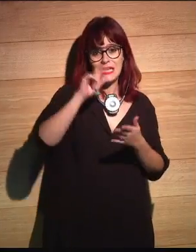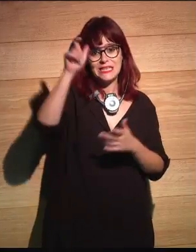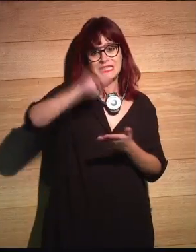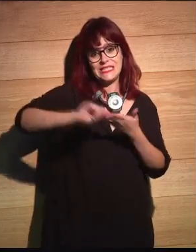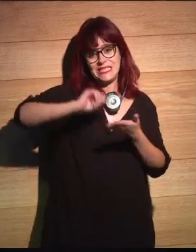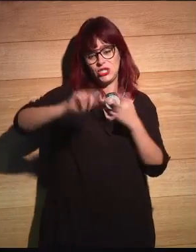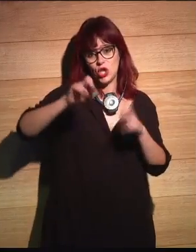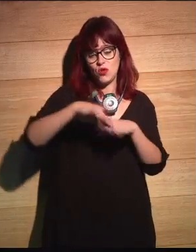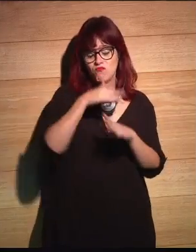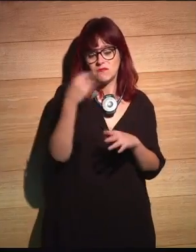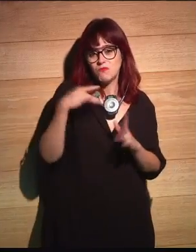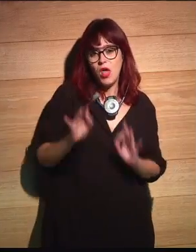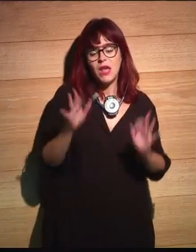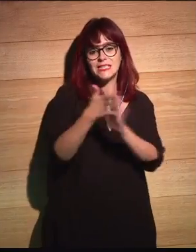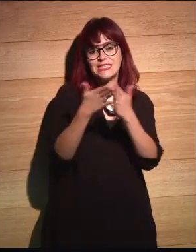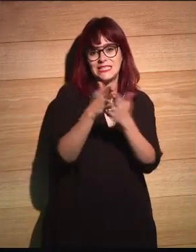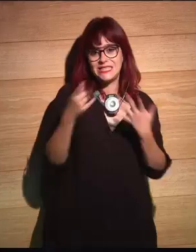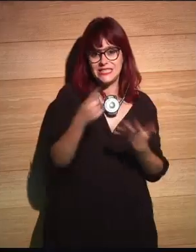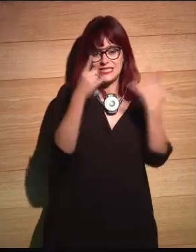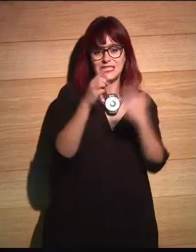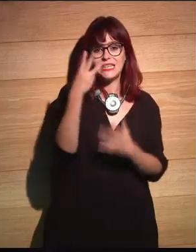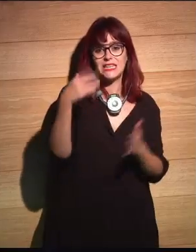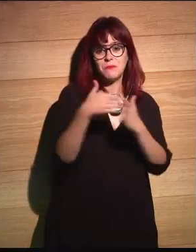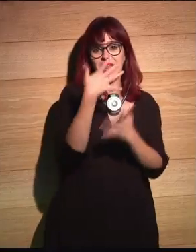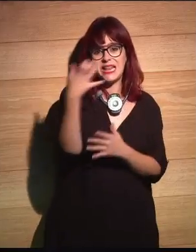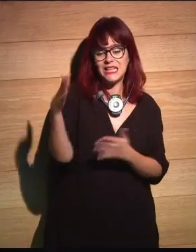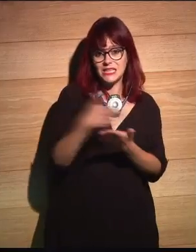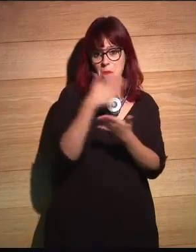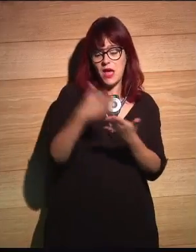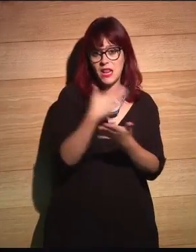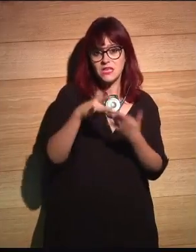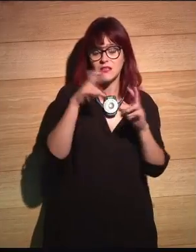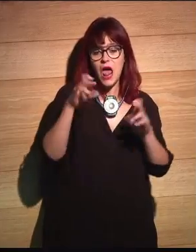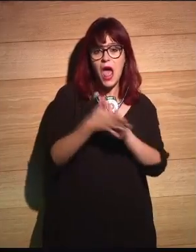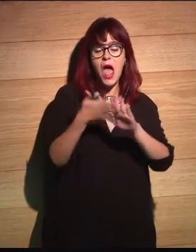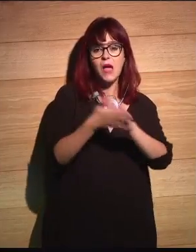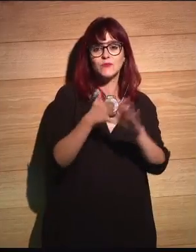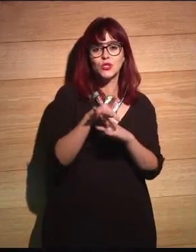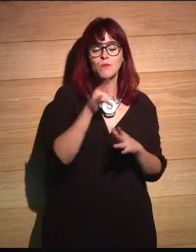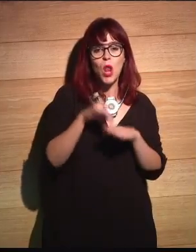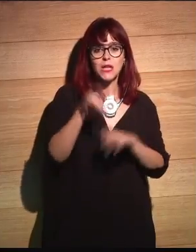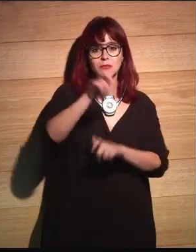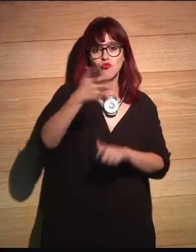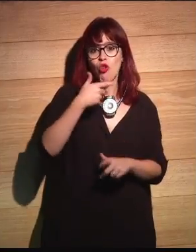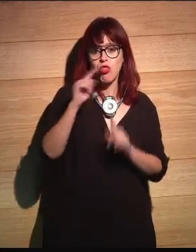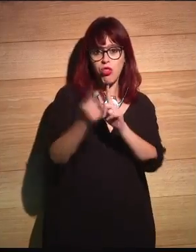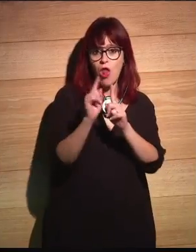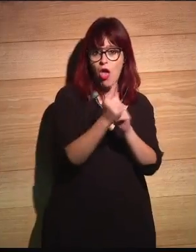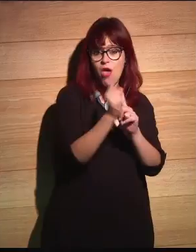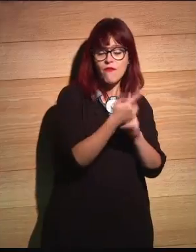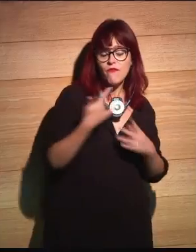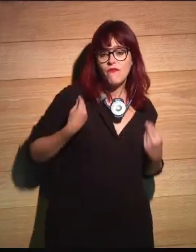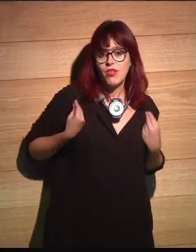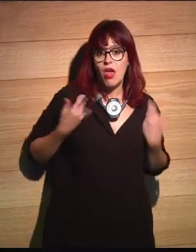6 books, 3,500 pages about everyone he's ever met, his children, his wife's mental condition, etc.,